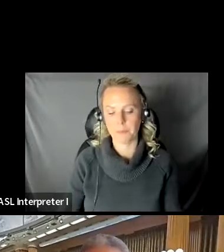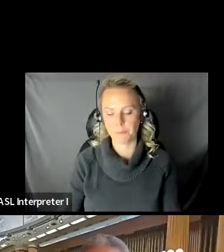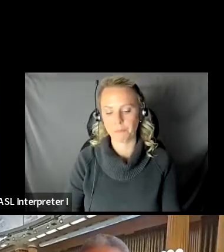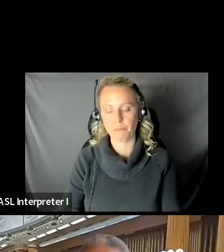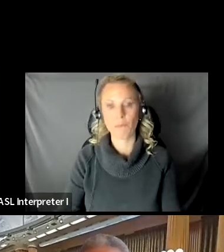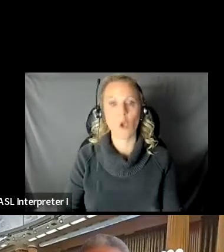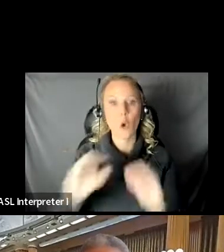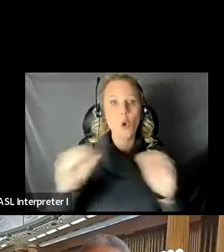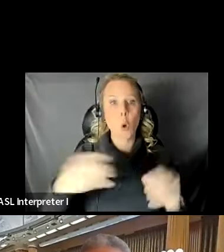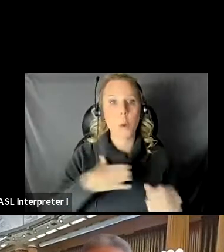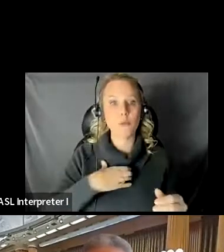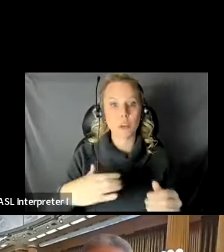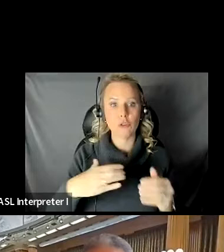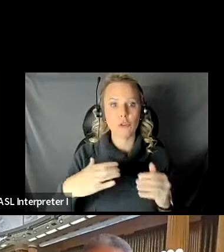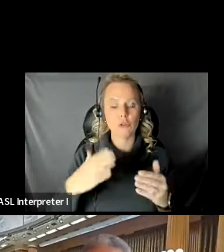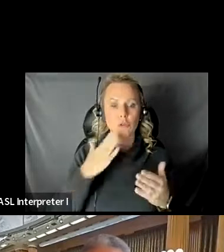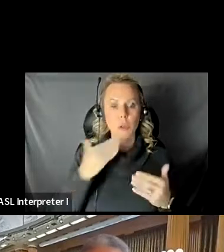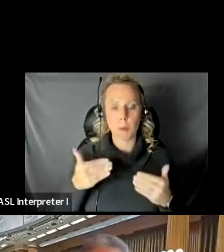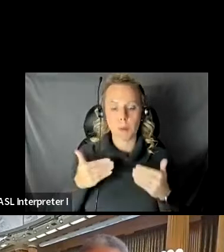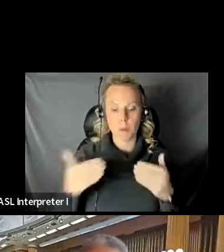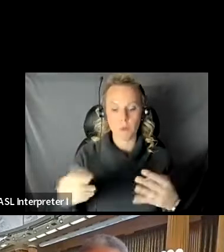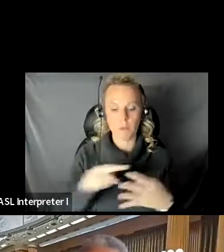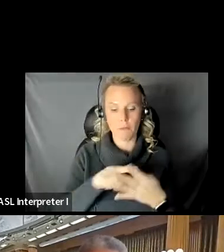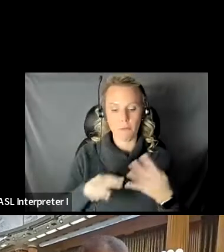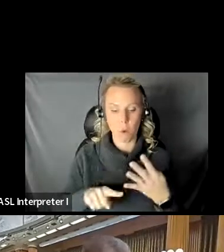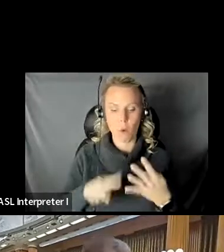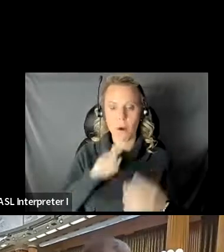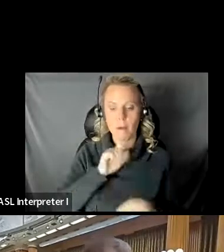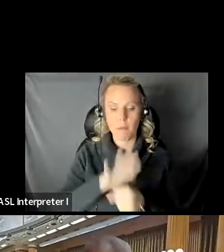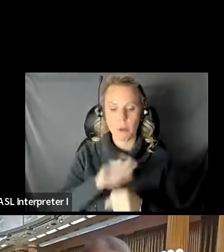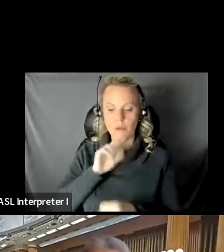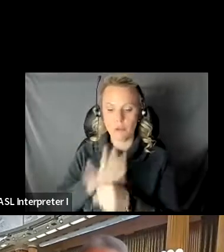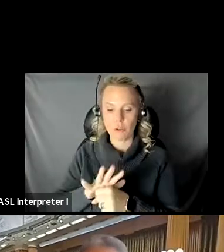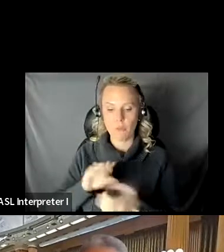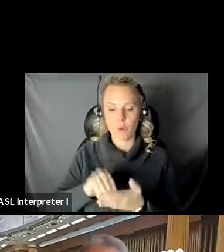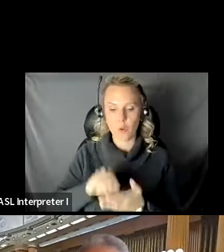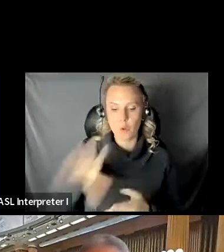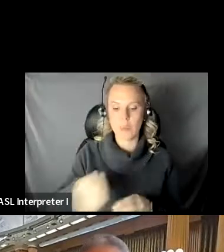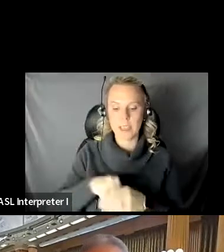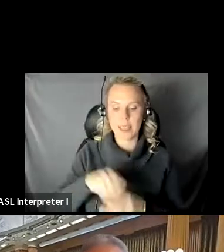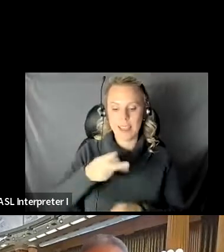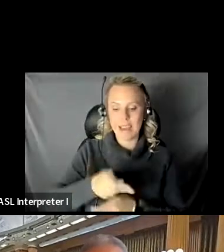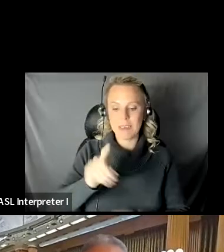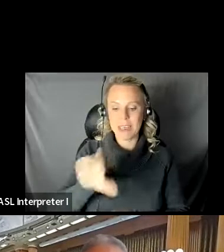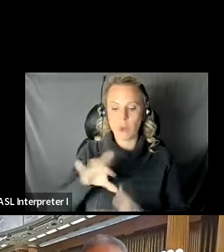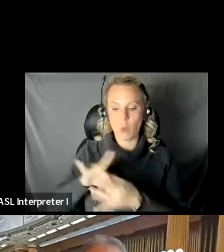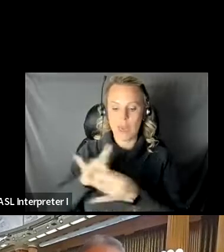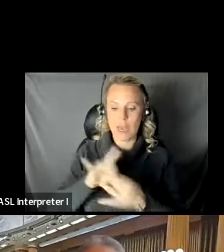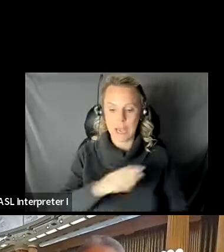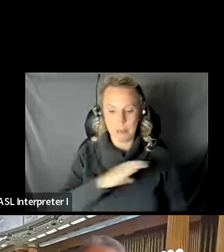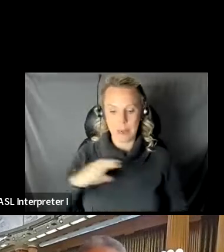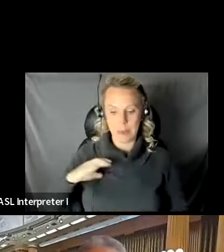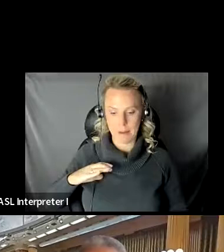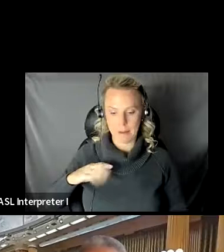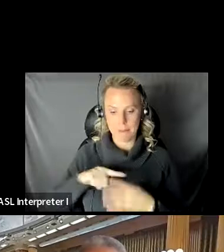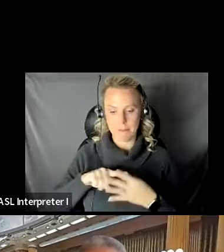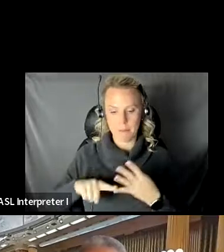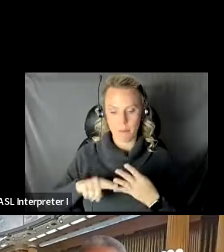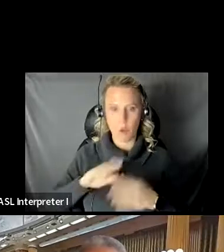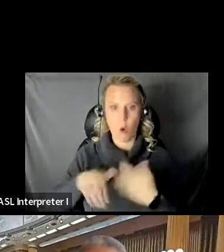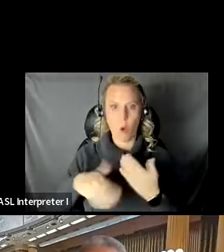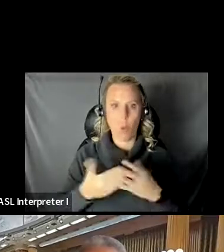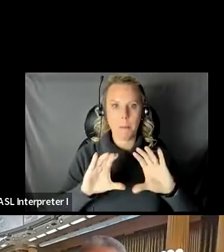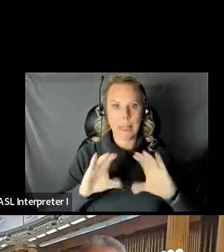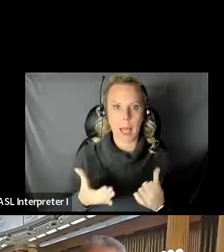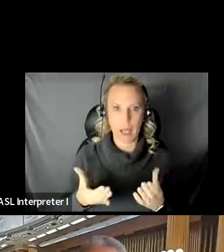There's no objection. I'm going to move the 4 confirmations for students in the care of DC Coordinating Committee. I'm going to move them in